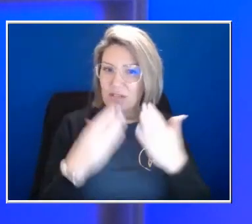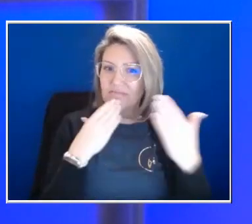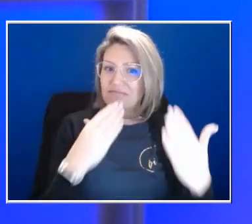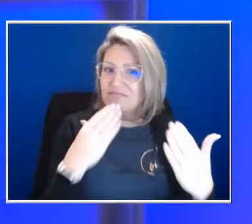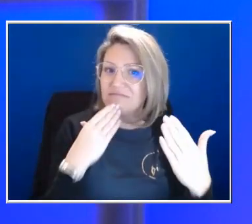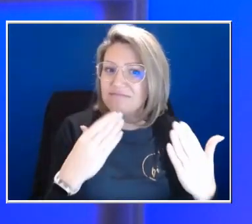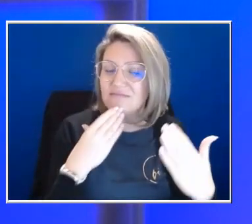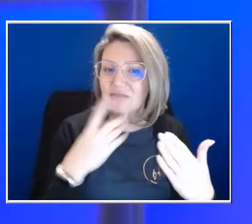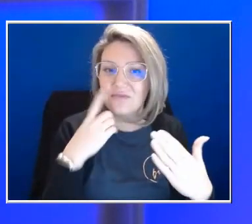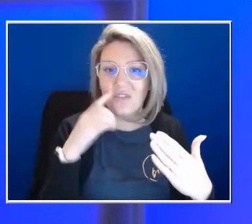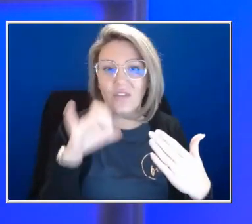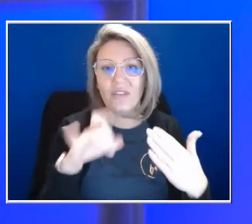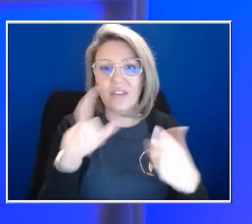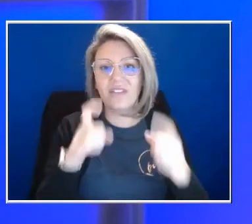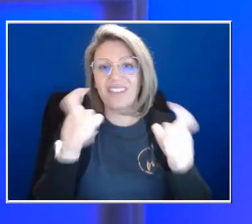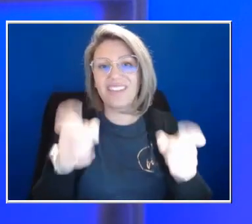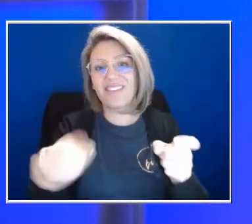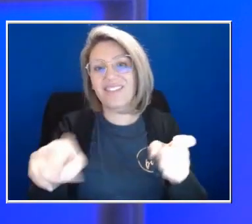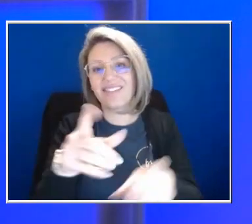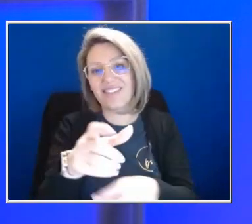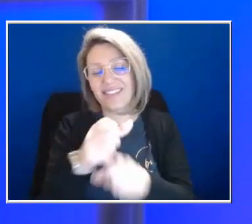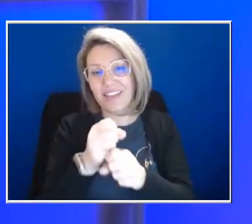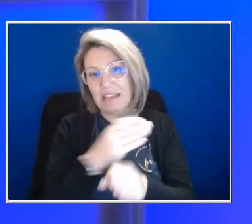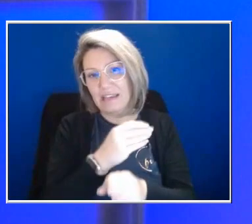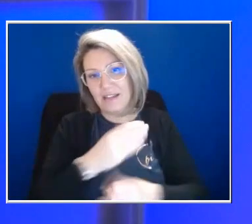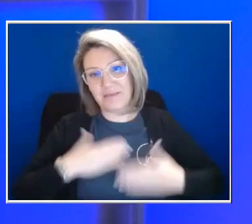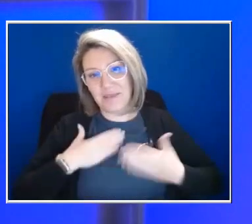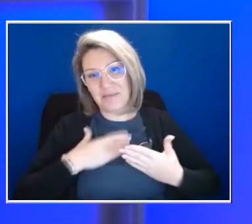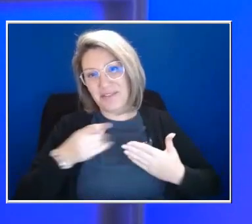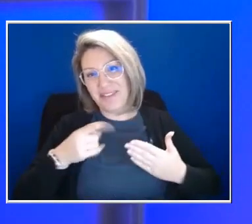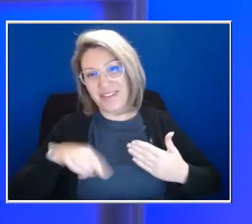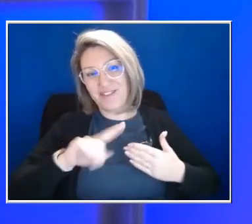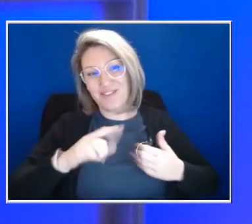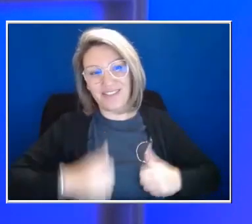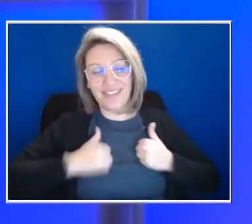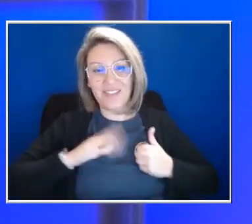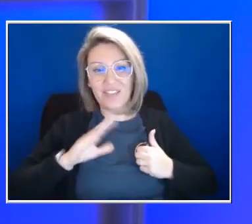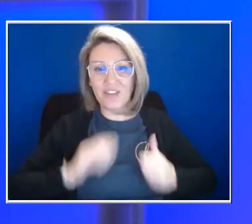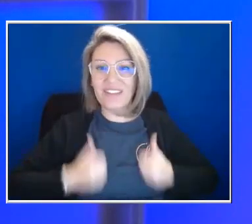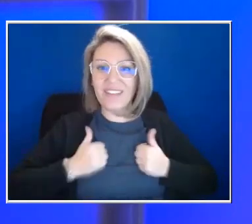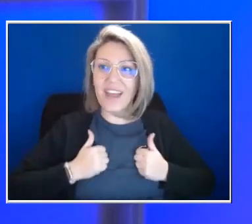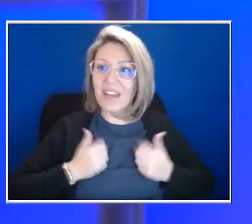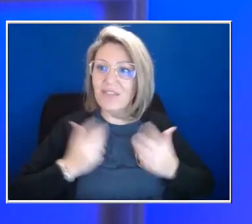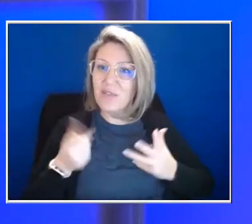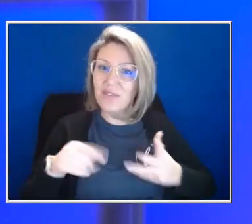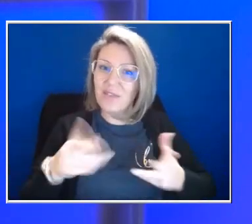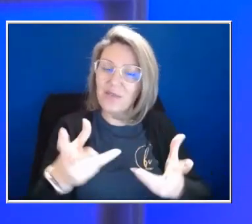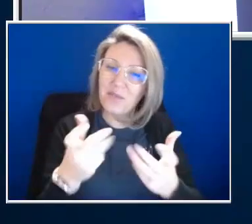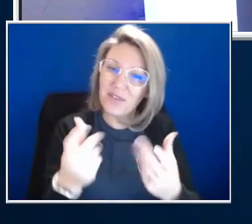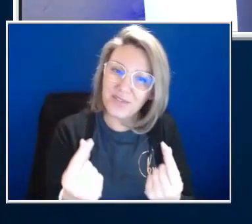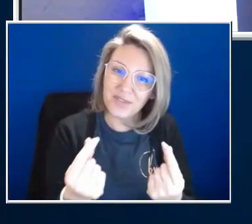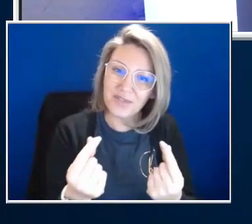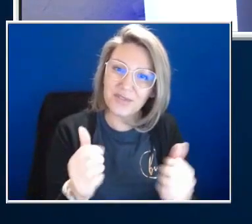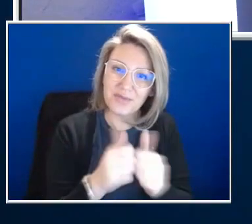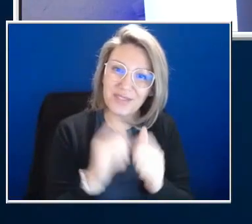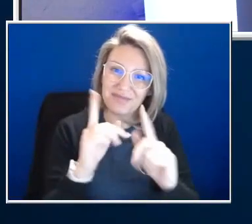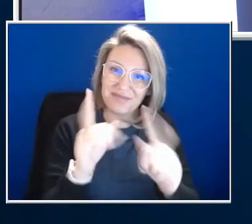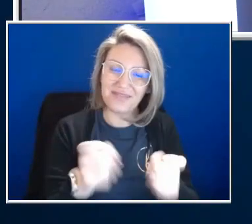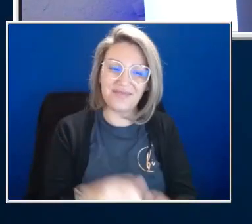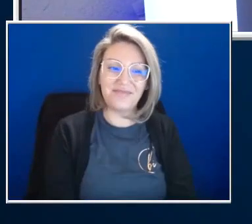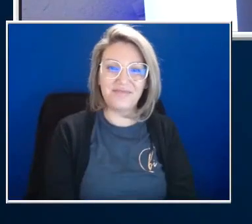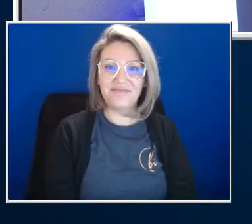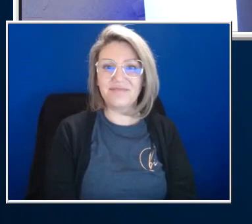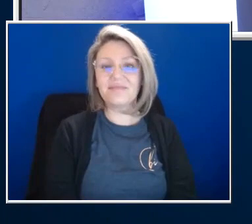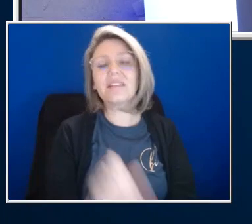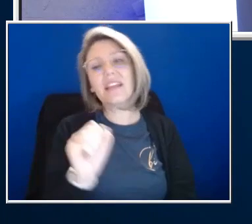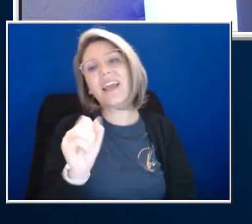the gift they've received, and I'm glad that they're living their life to what they want to do with the gift. Yeah, it just takes a little time.